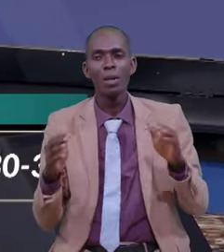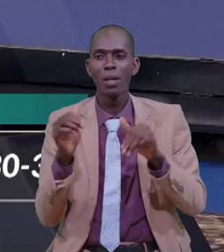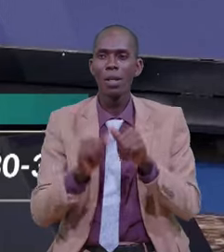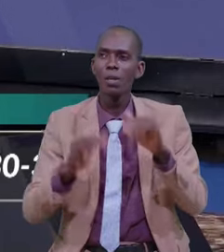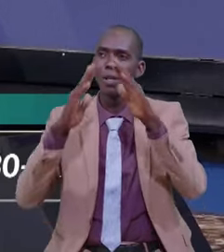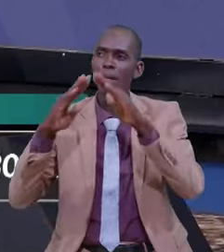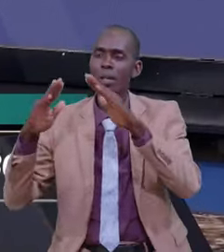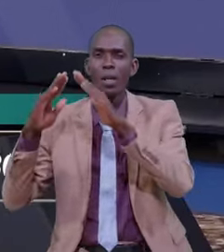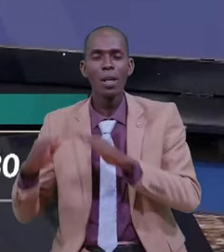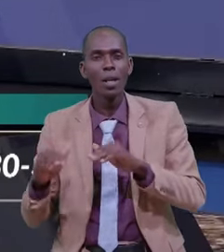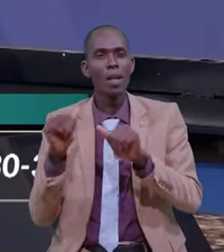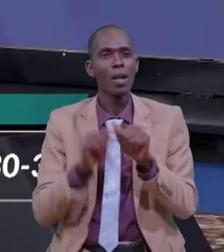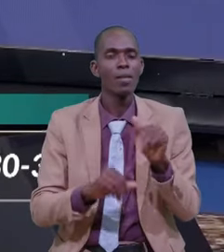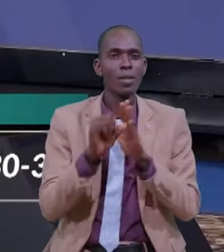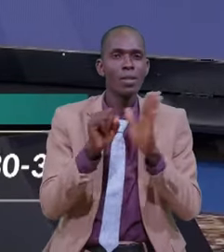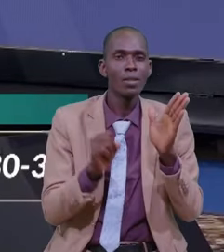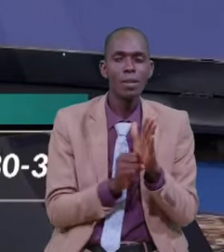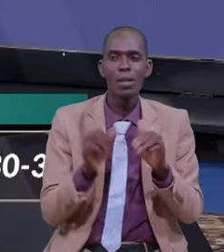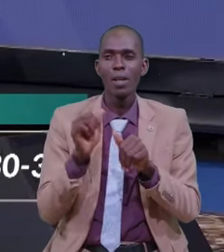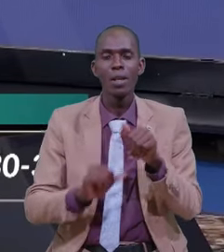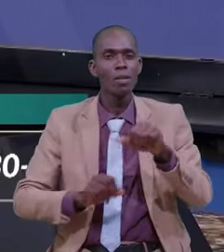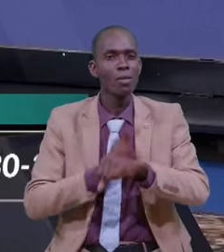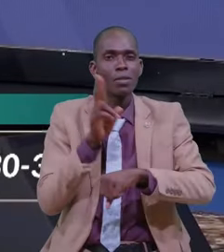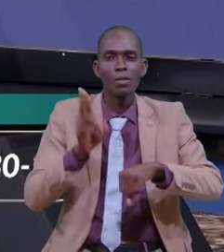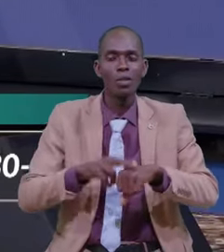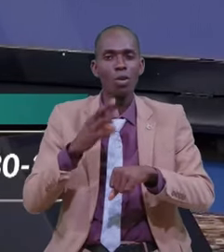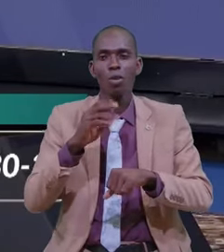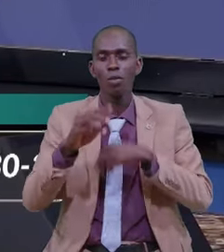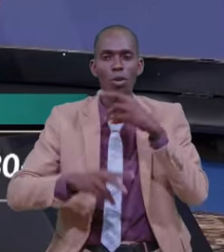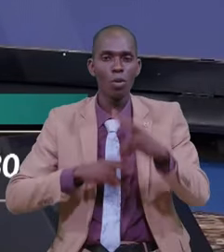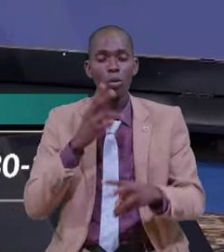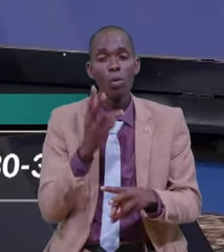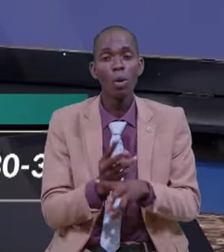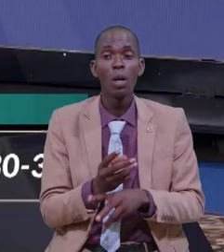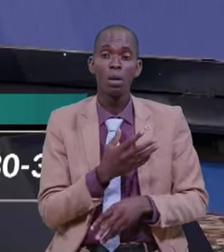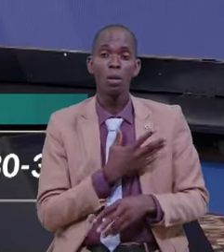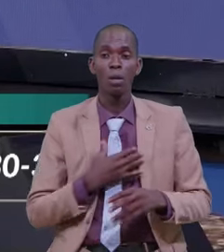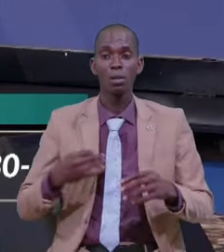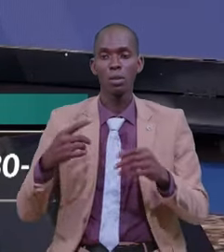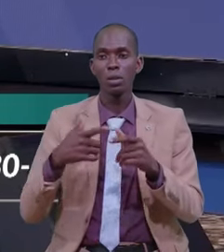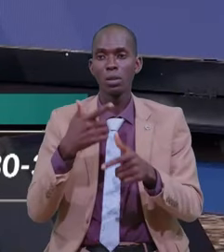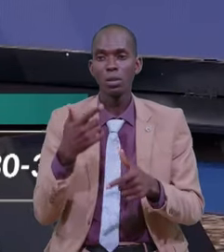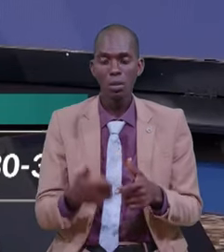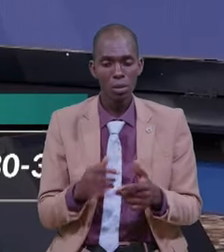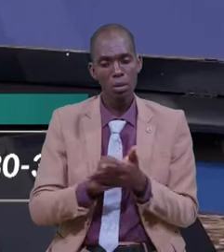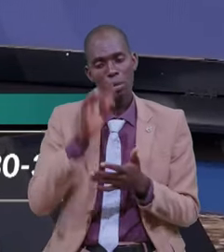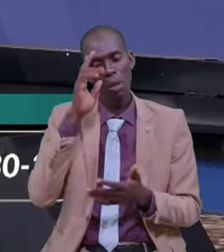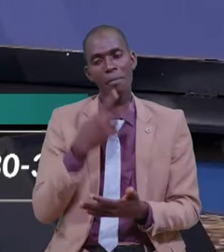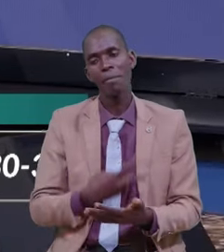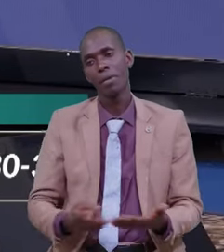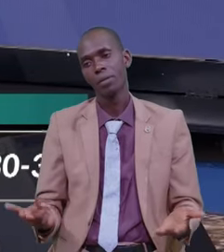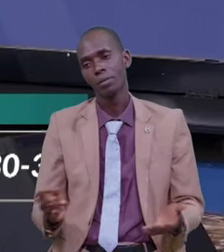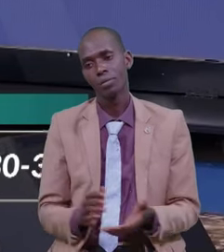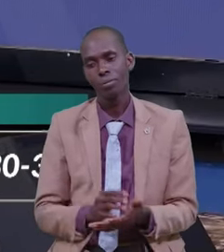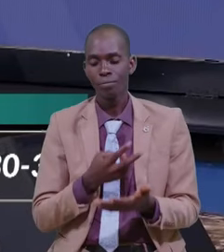every state, in every nation of the world. And then he failed, and he